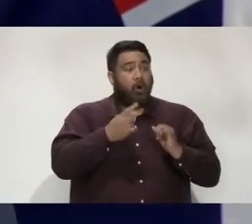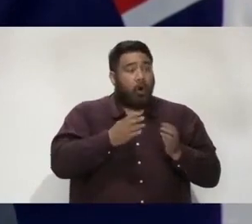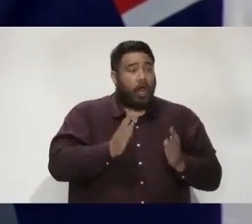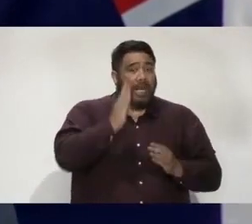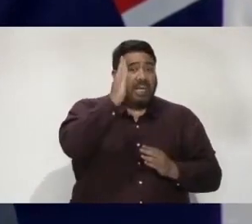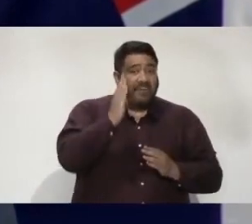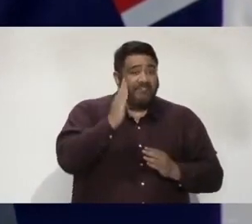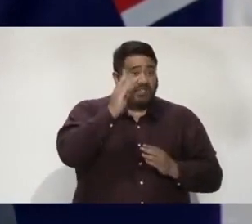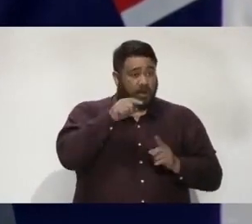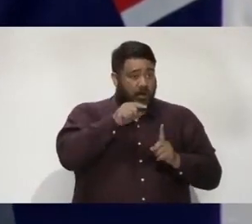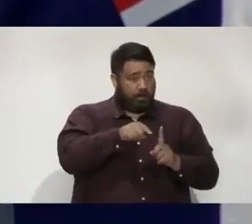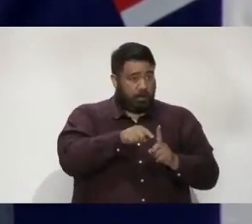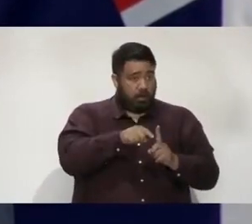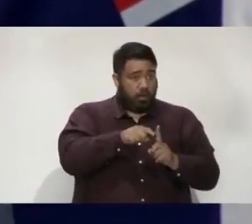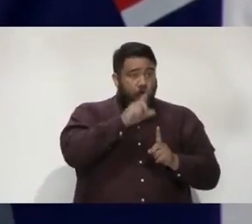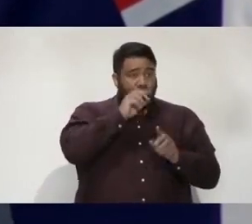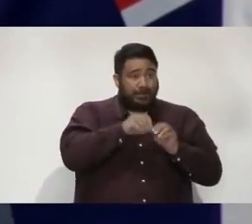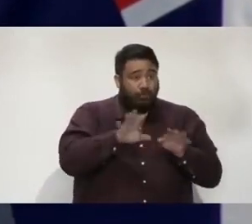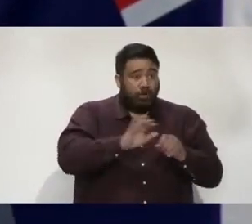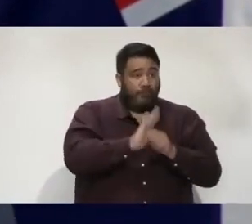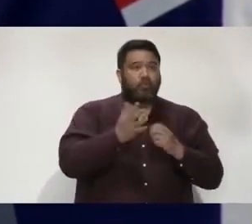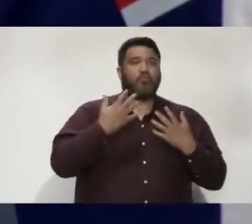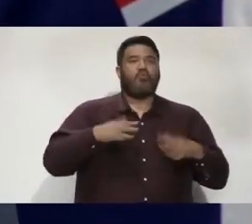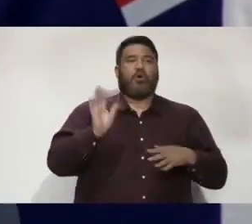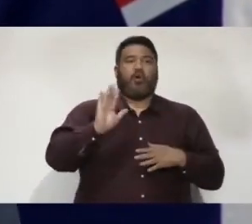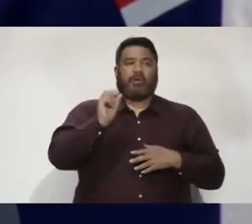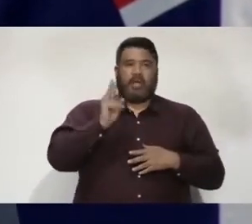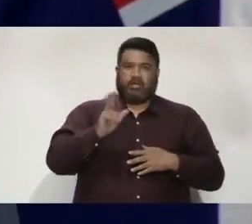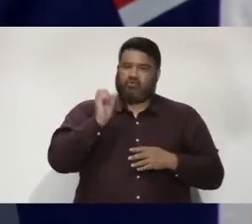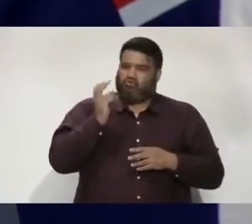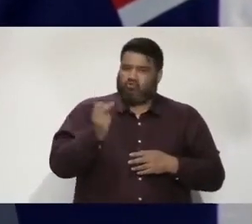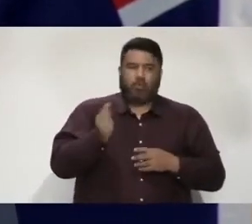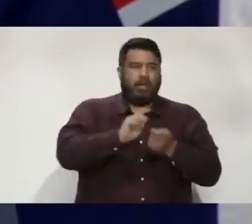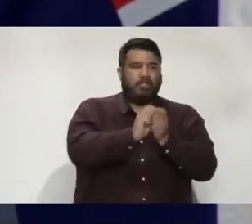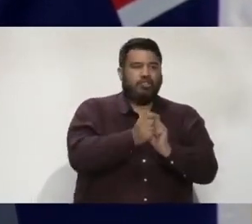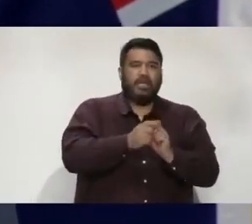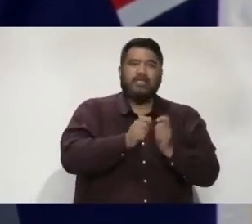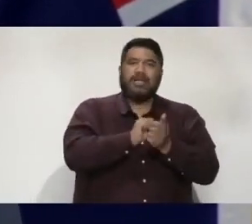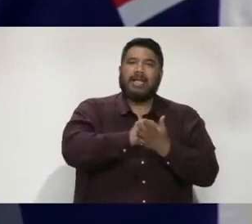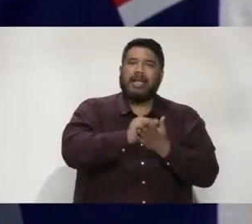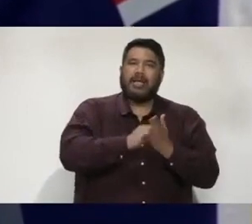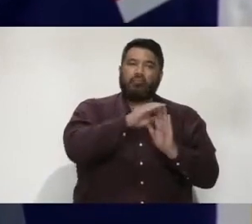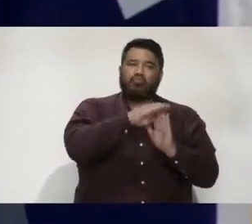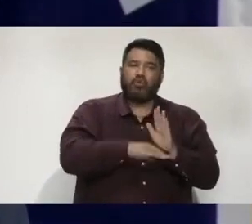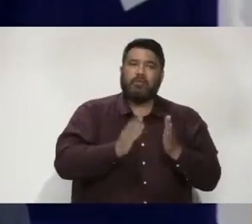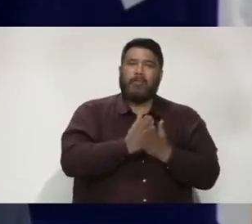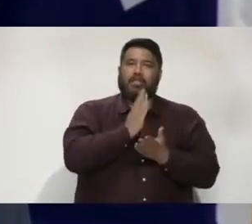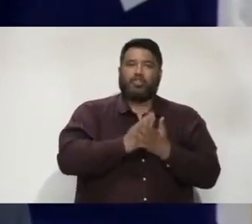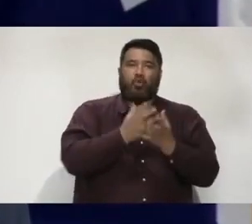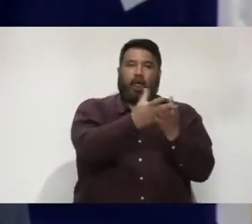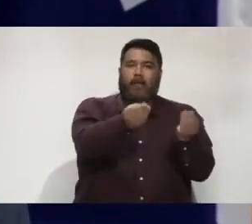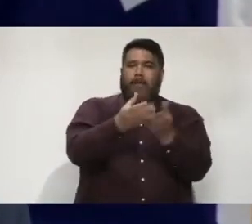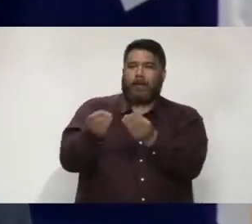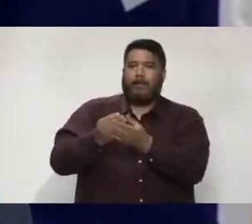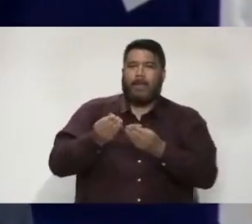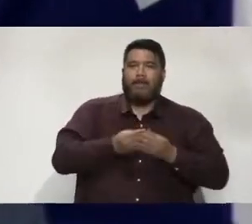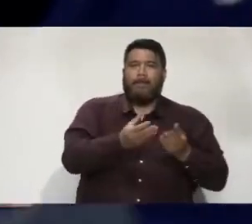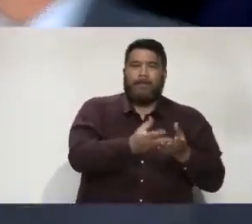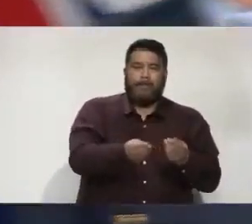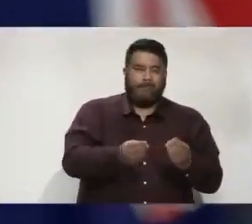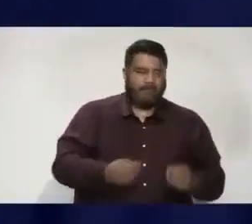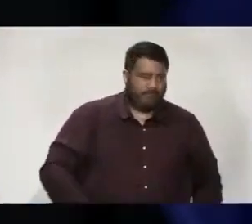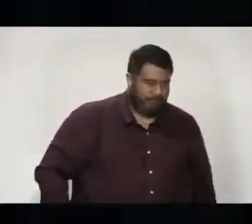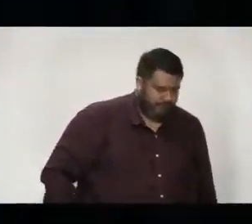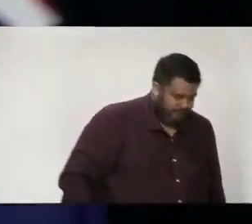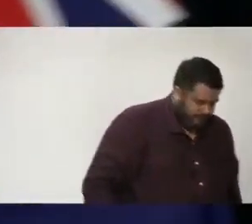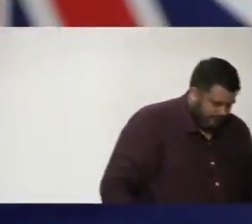taking immediate steps to change our systems to increase the cleaning protocols to make it as safe as it possibly can be. But on the, sorry, just on that, I